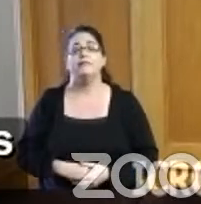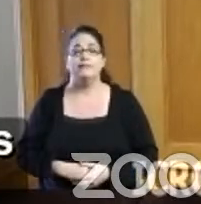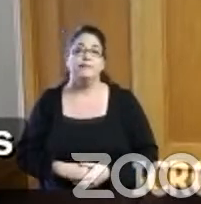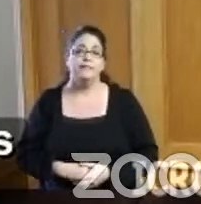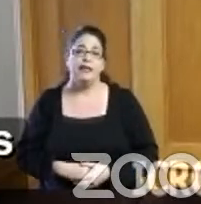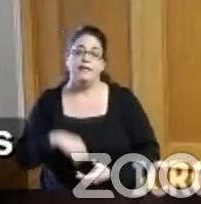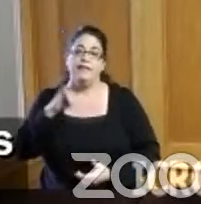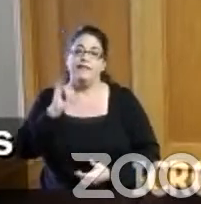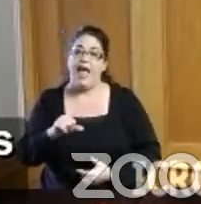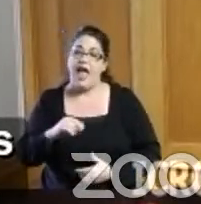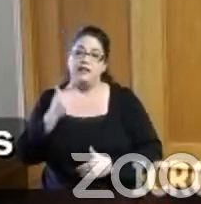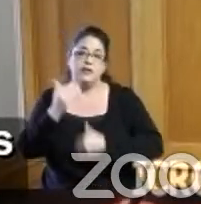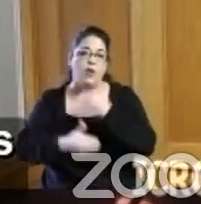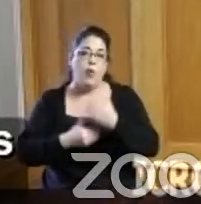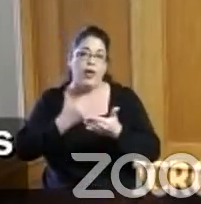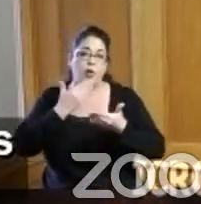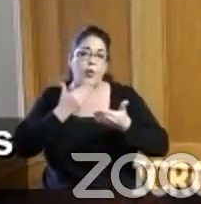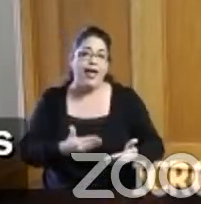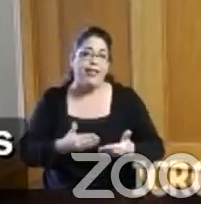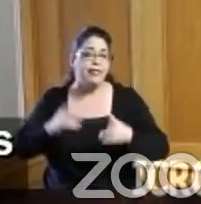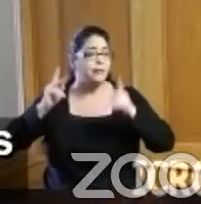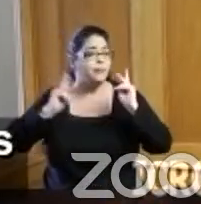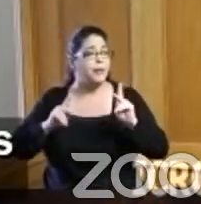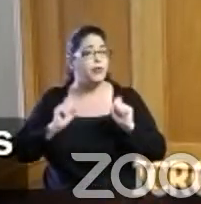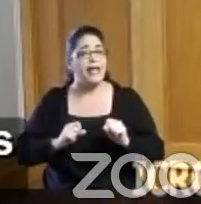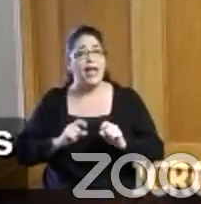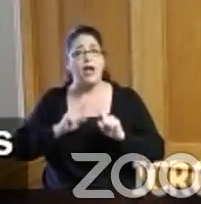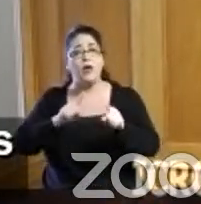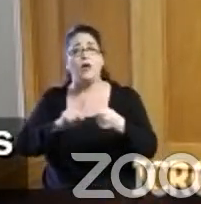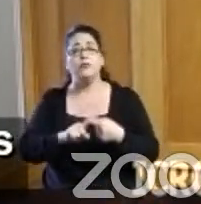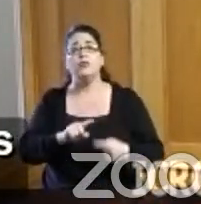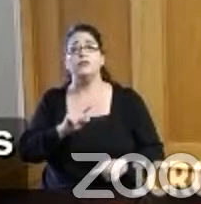that is going very well, and people can go to